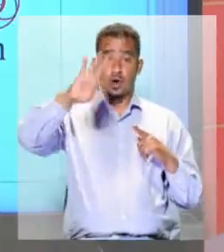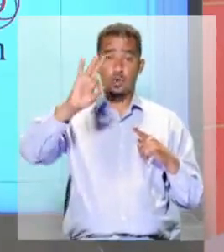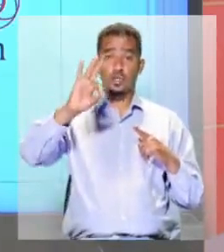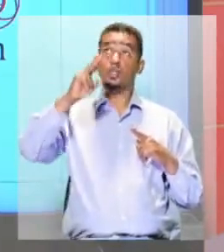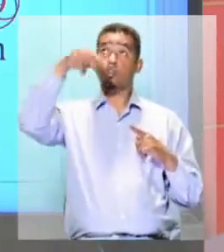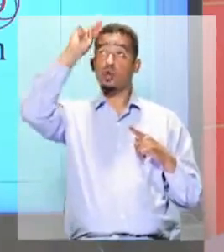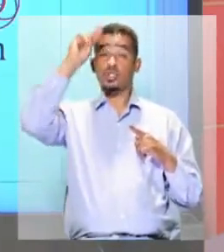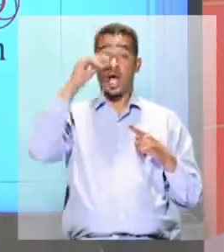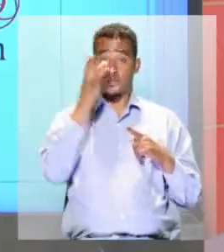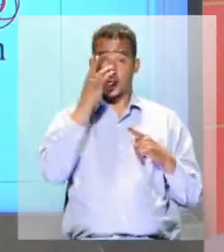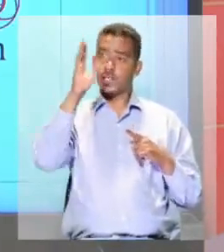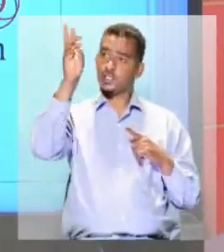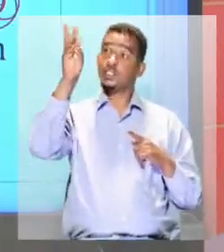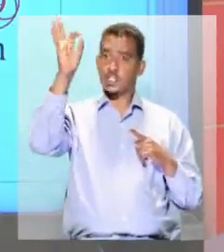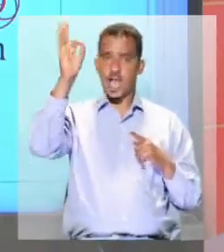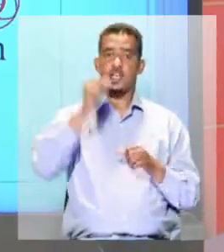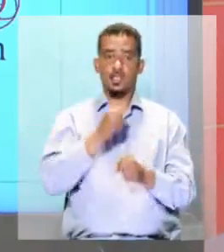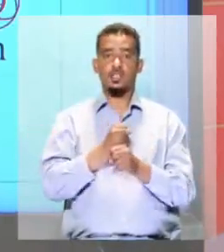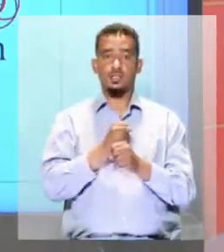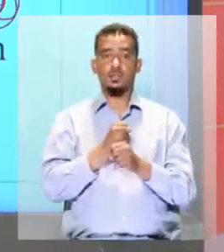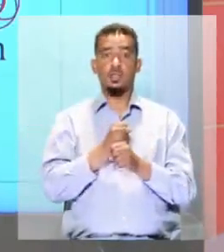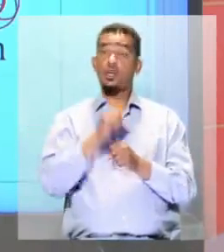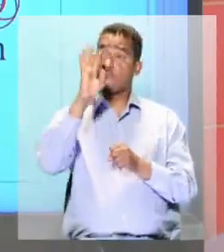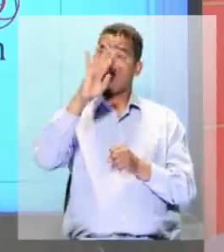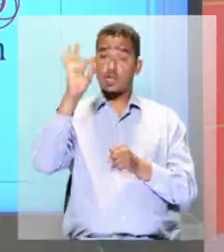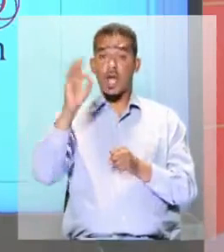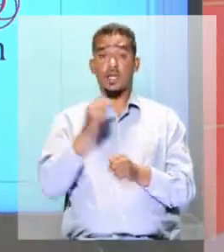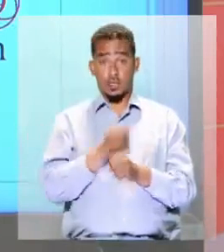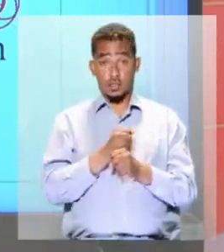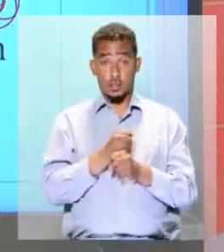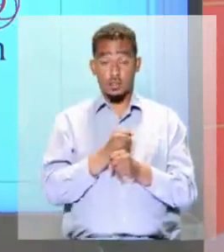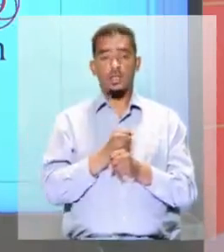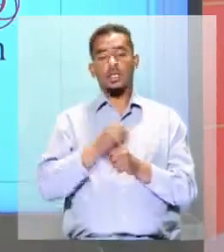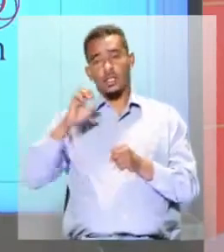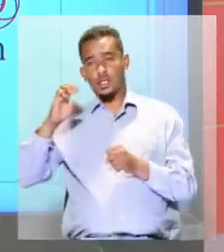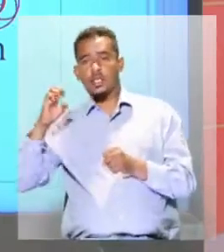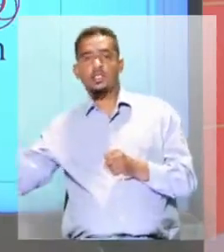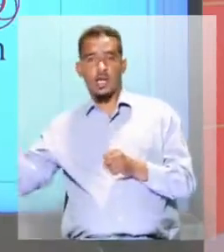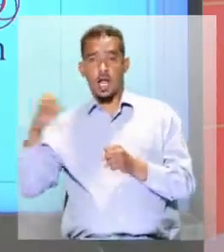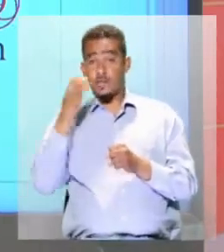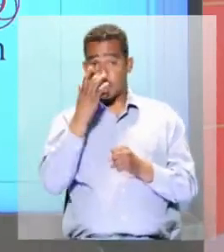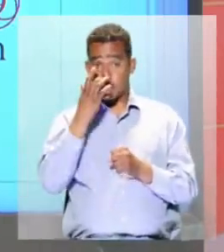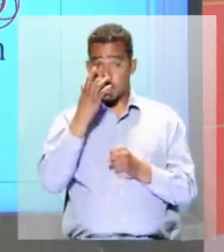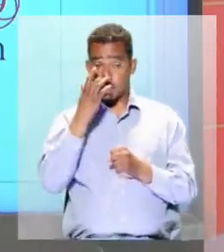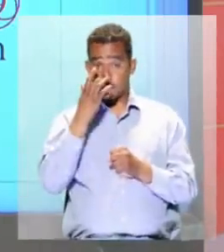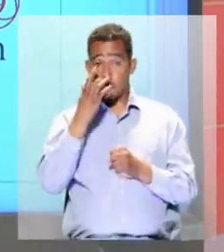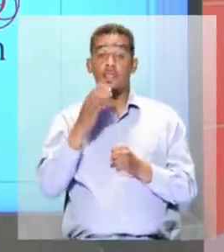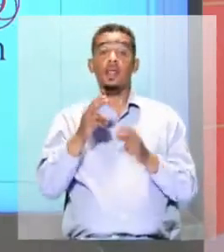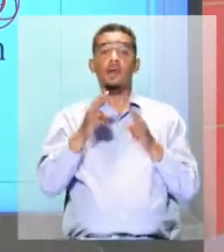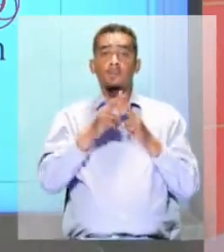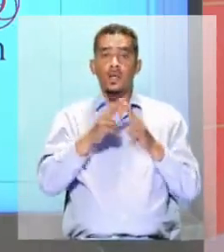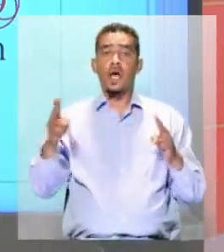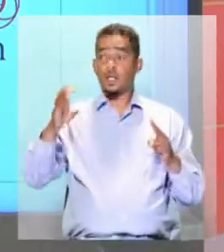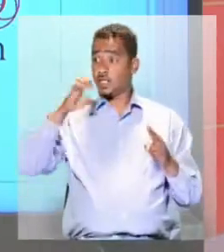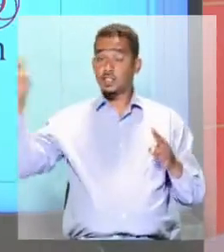is 69 years, and 49 years in Eastern Africa. But Eastern Africa is the more